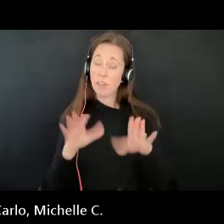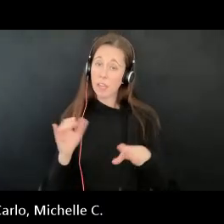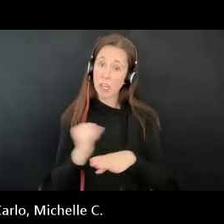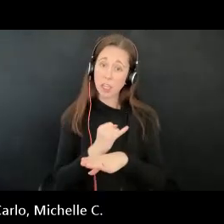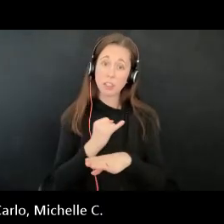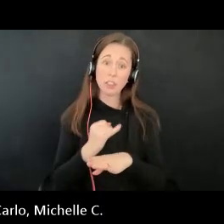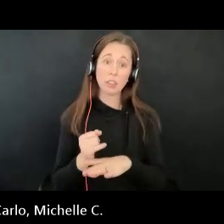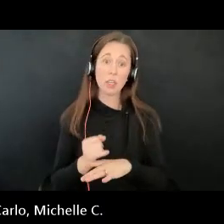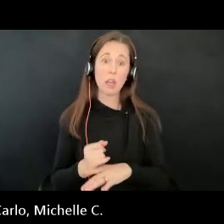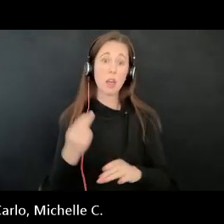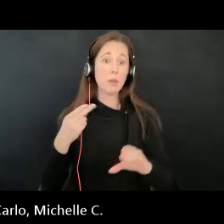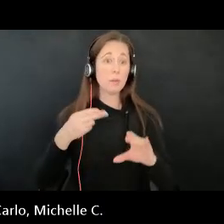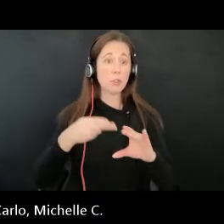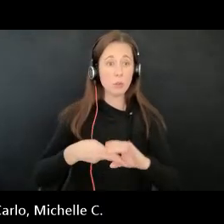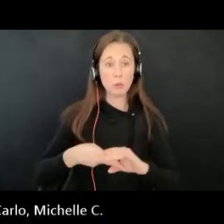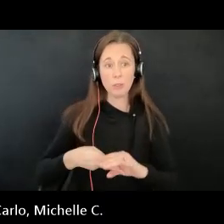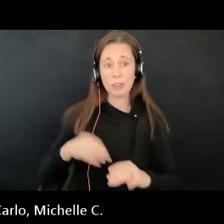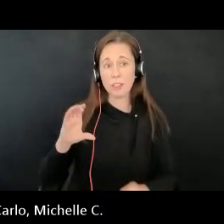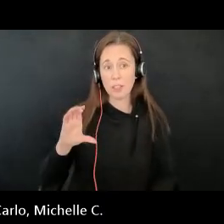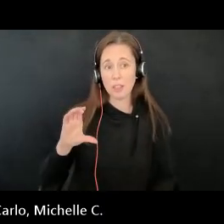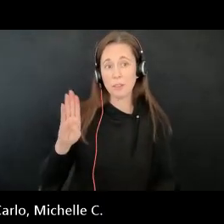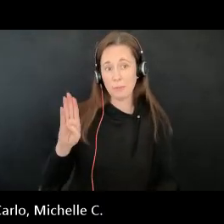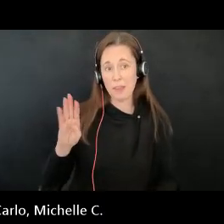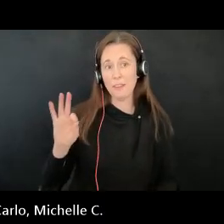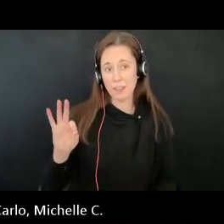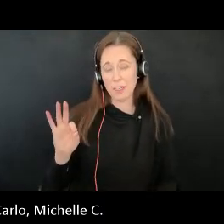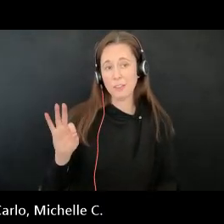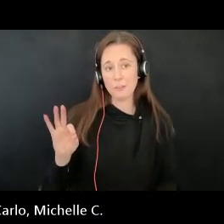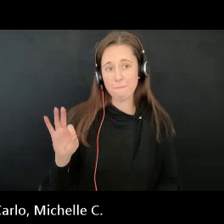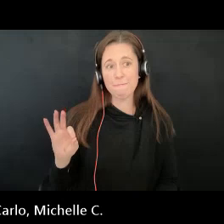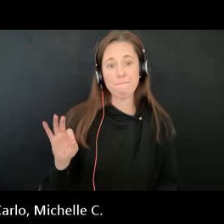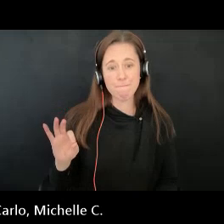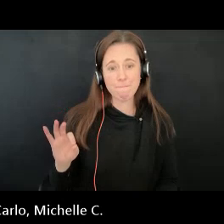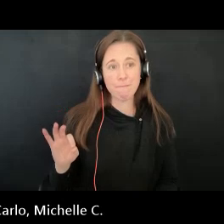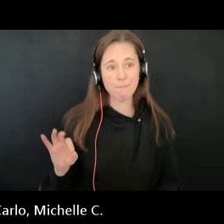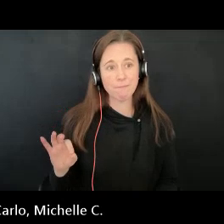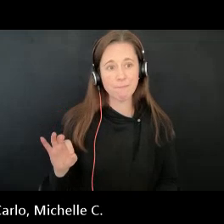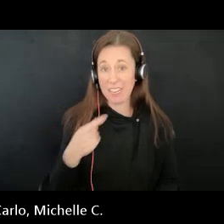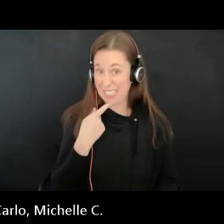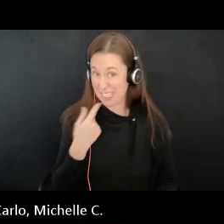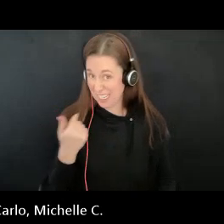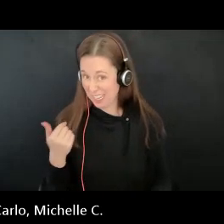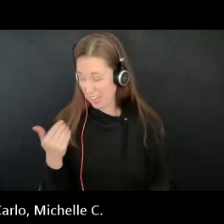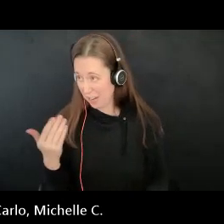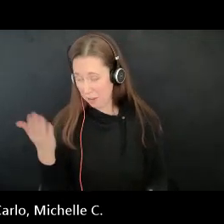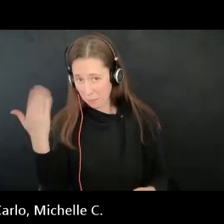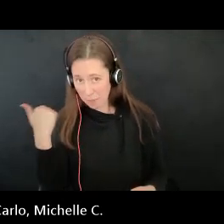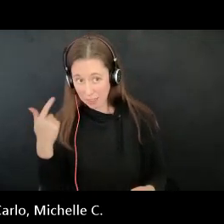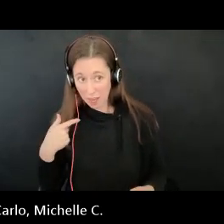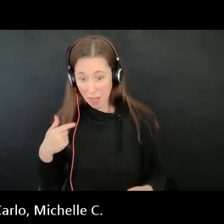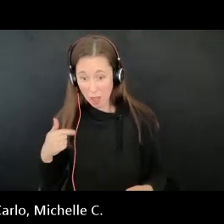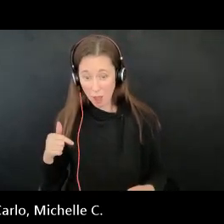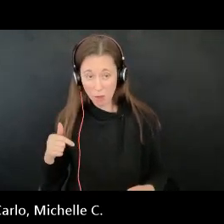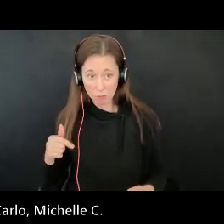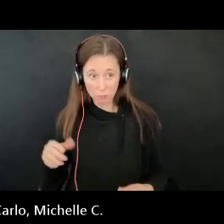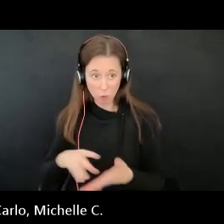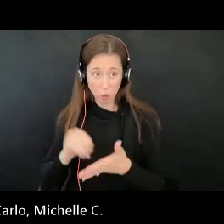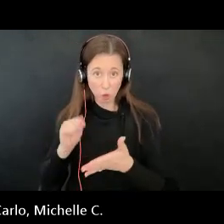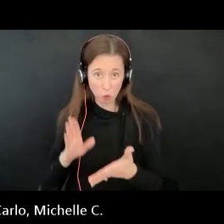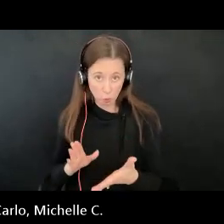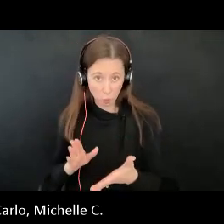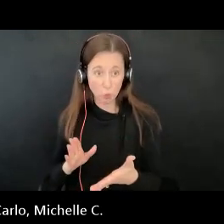with the Chesapeake Bay Foundation. As I stated before, back in middle school, I was a student at Port Isabel.